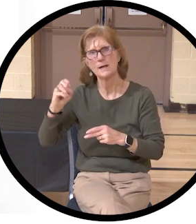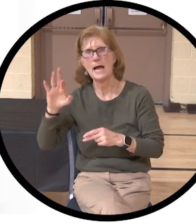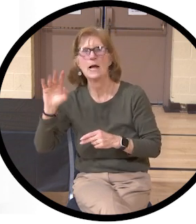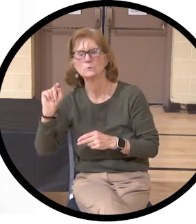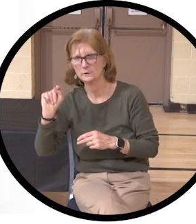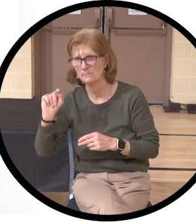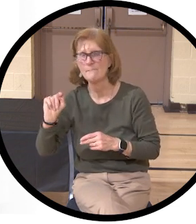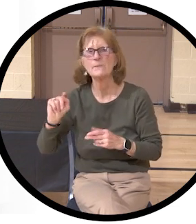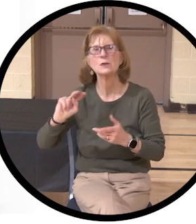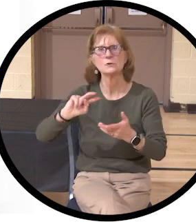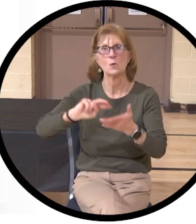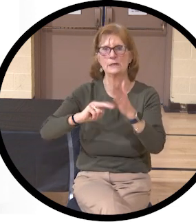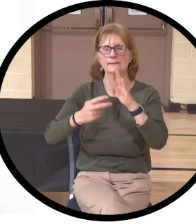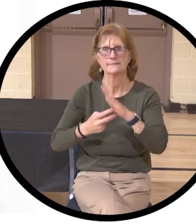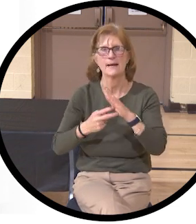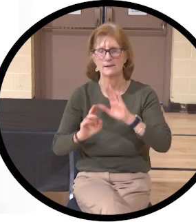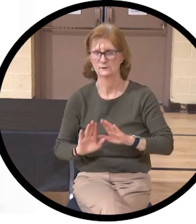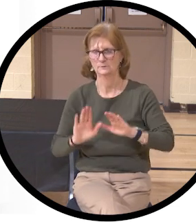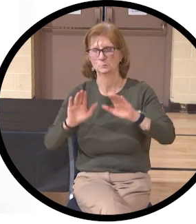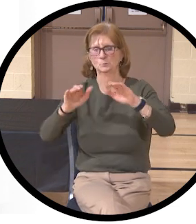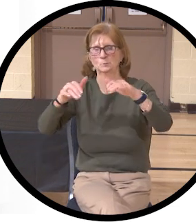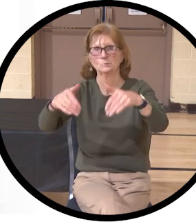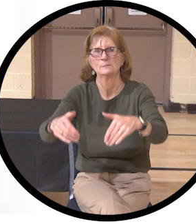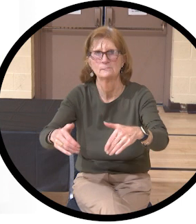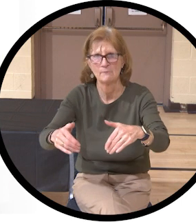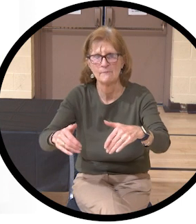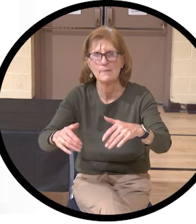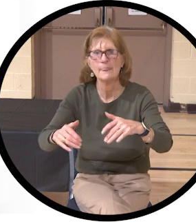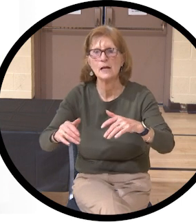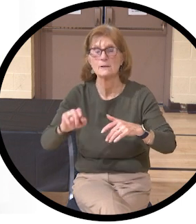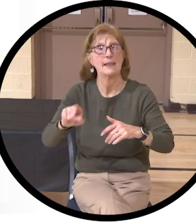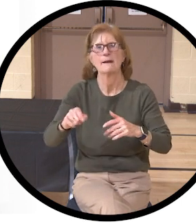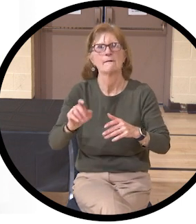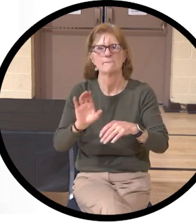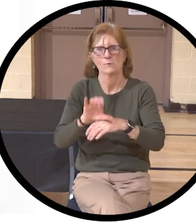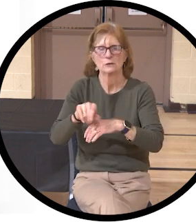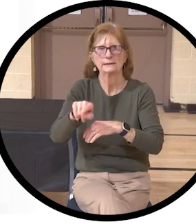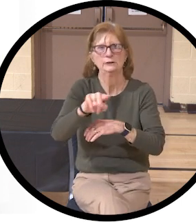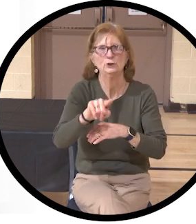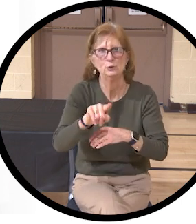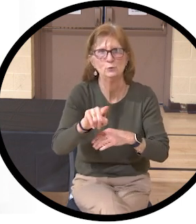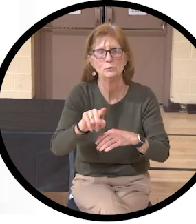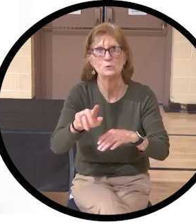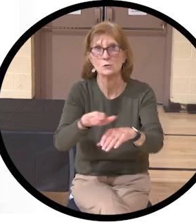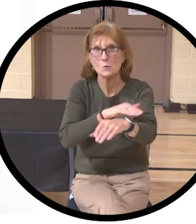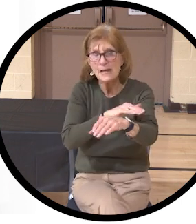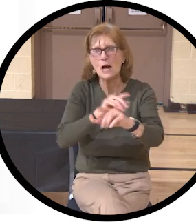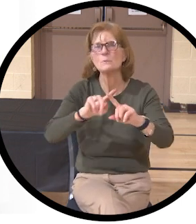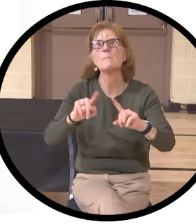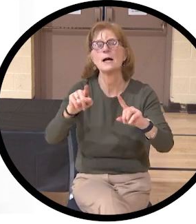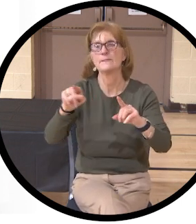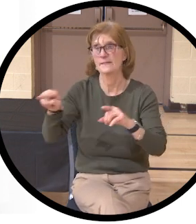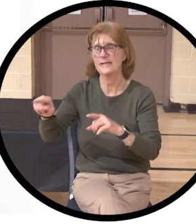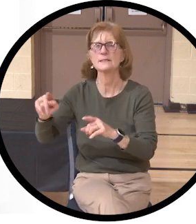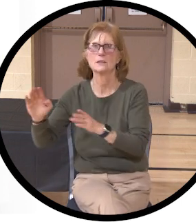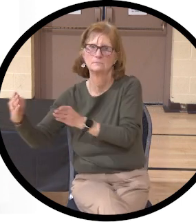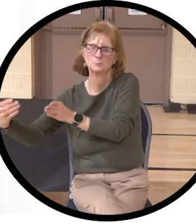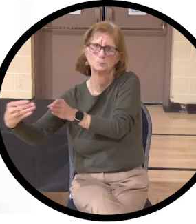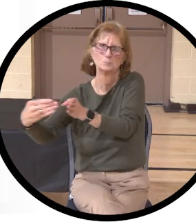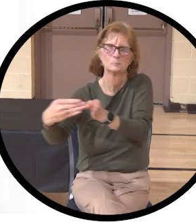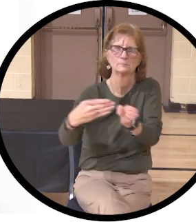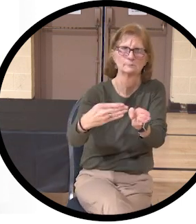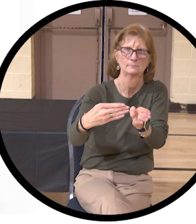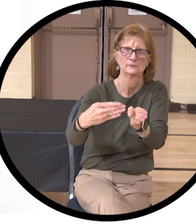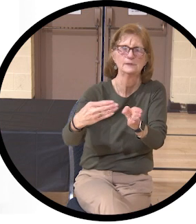than a bump over, it kind of forces you to slow down by forcing you to move horizontally through the intersection. These are great